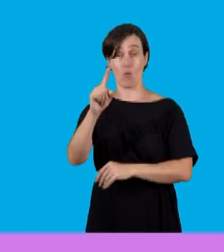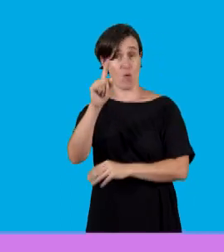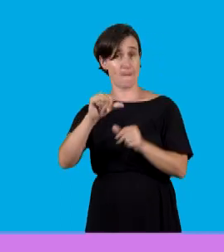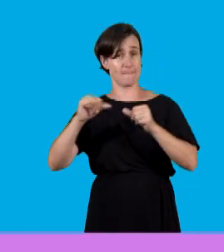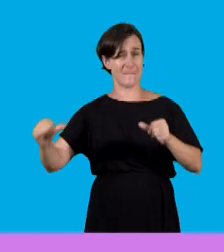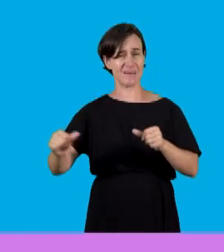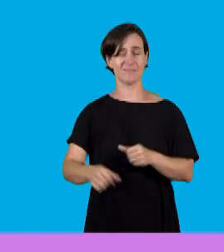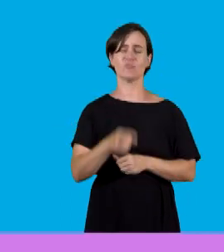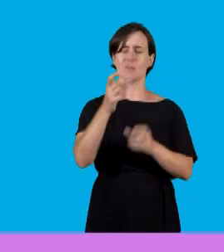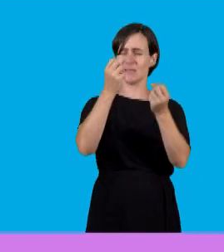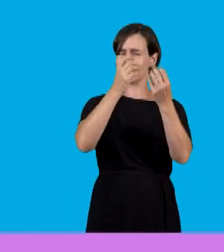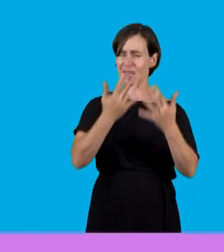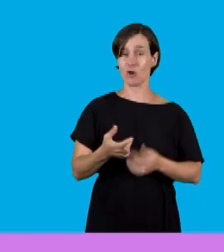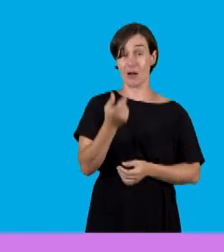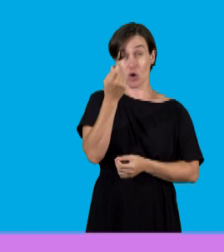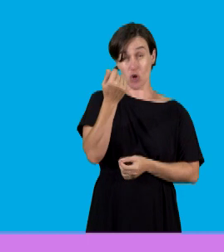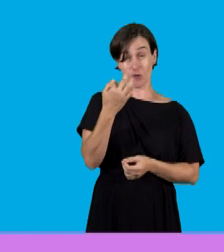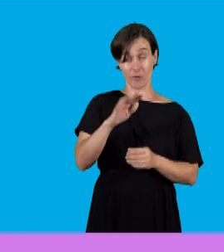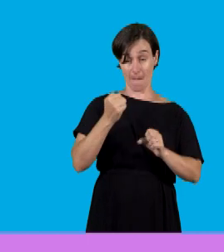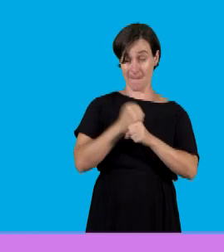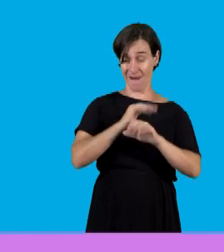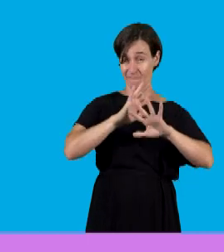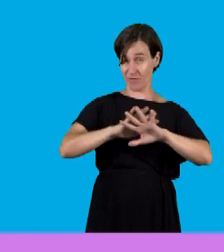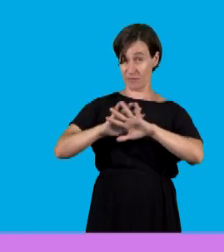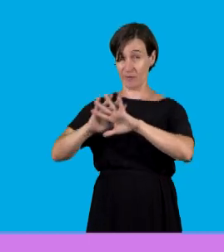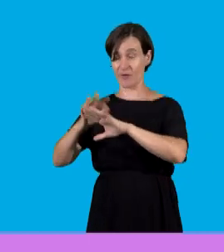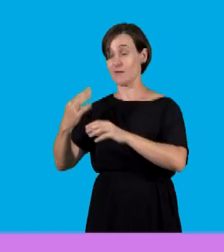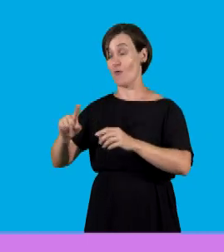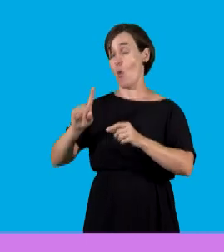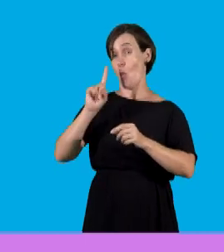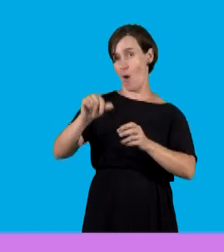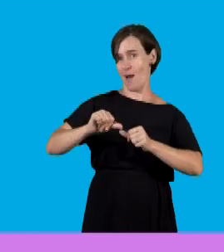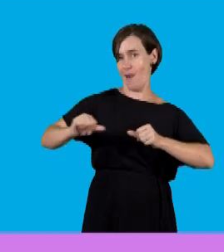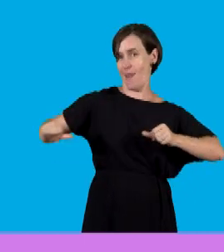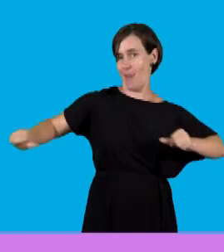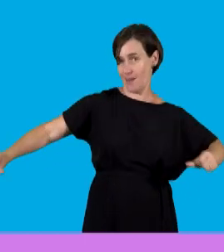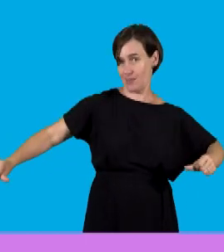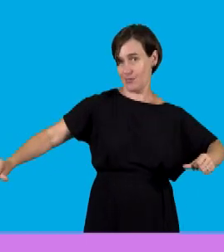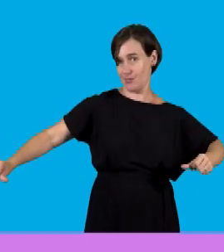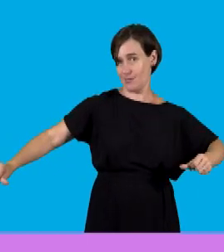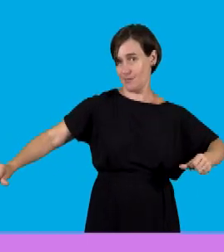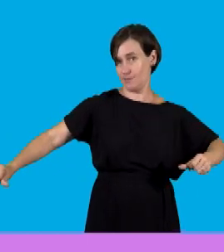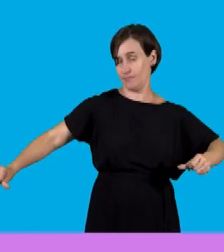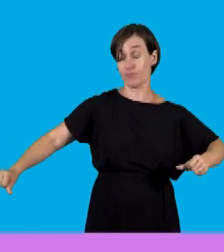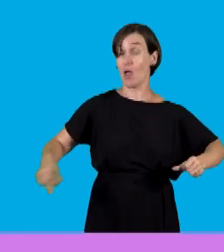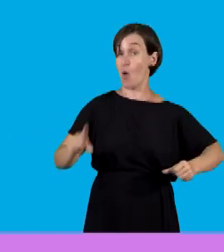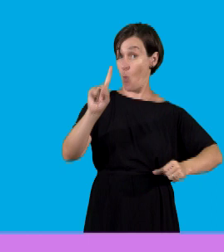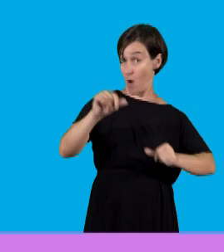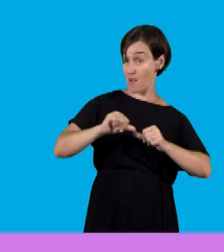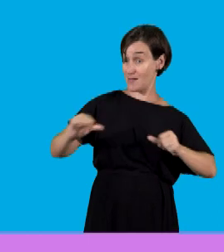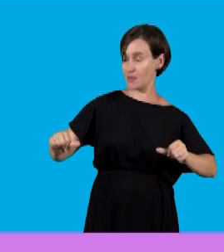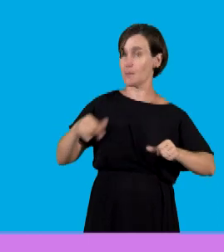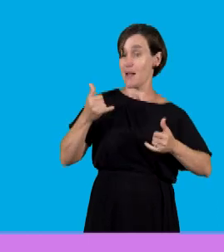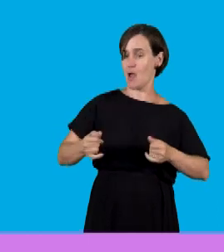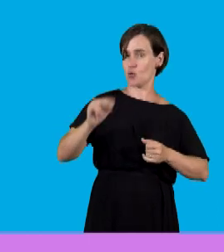cost of fencing along the length. So we want to calculate the fencing along the length. But how many lengths do we